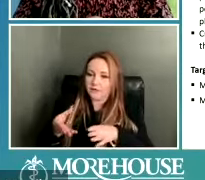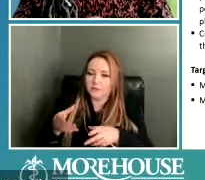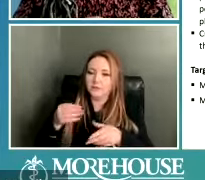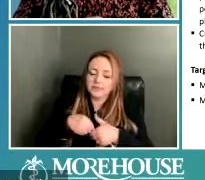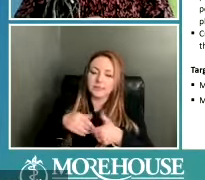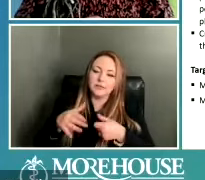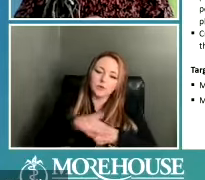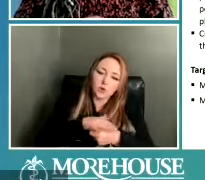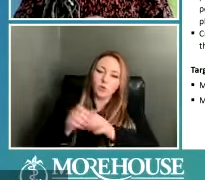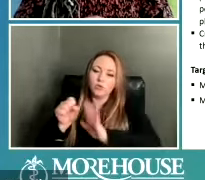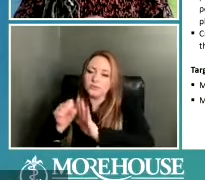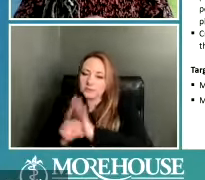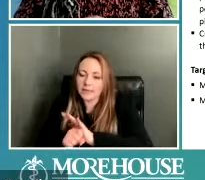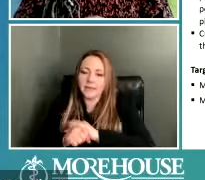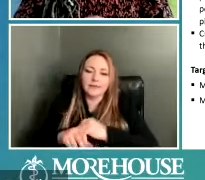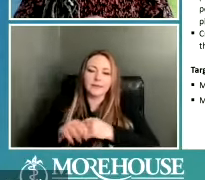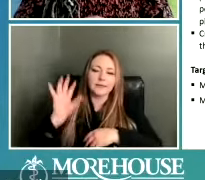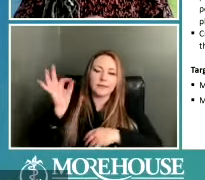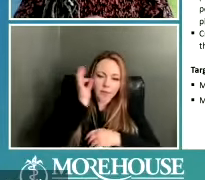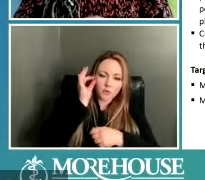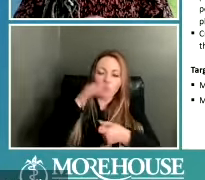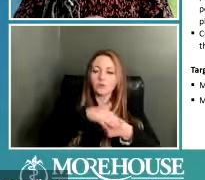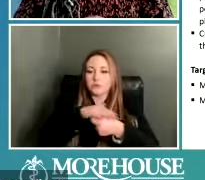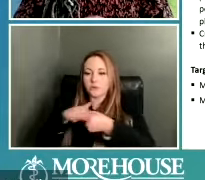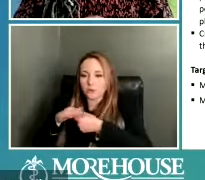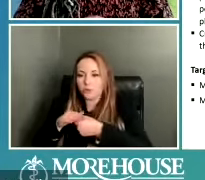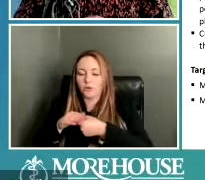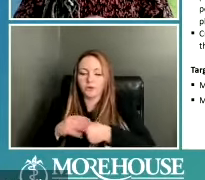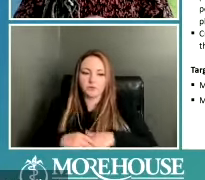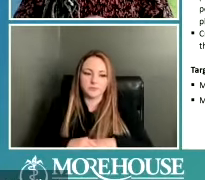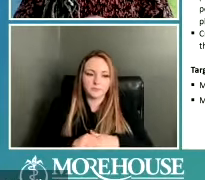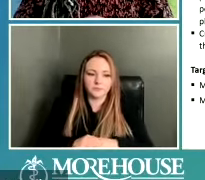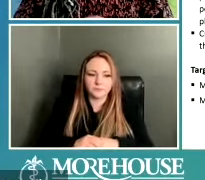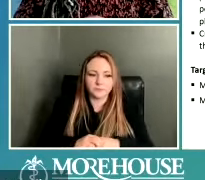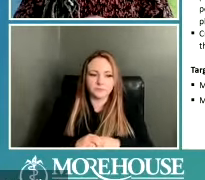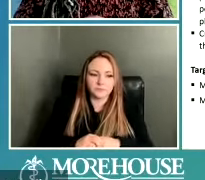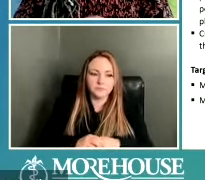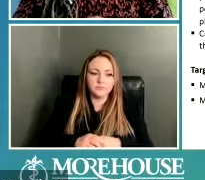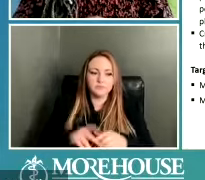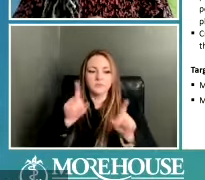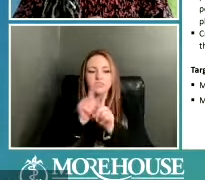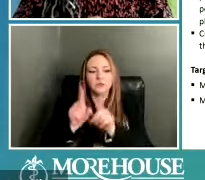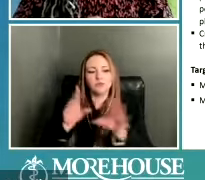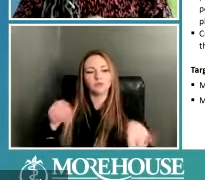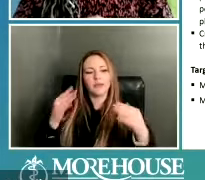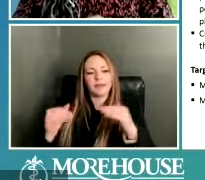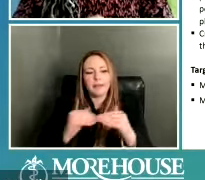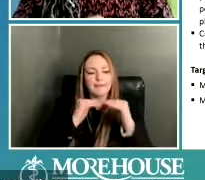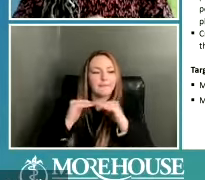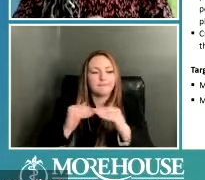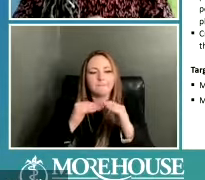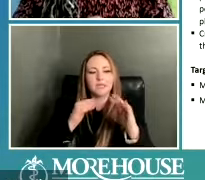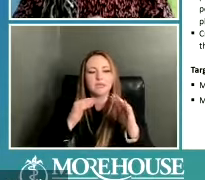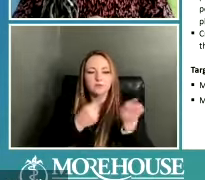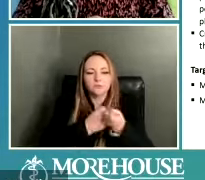state, territorial, and federal government entities. And we also provide a peer